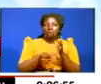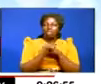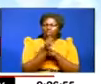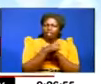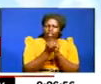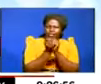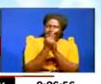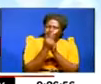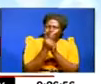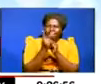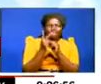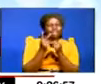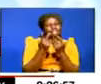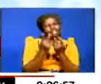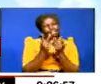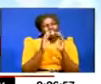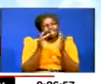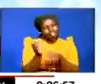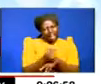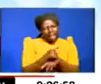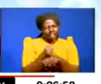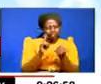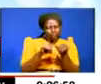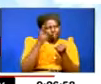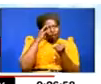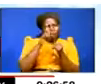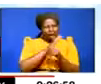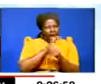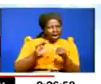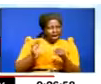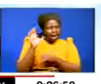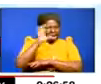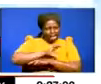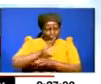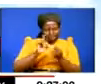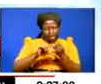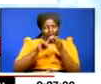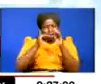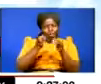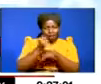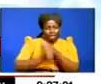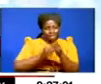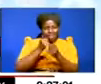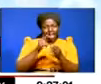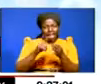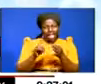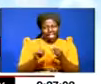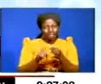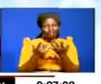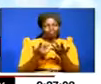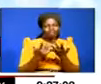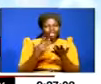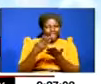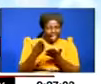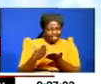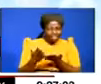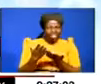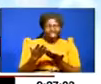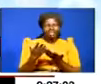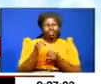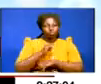ya Christmas, New Year, school fees, na rent. Hazel, grappling to understand the situation, asked,